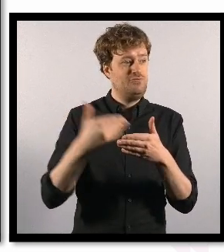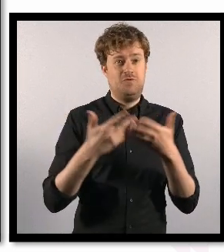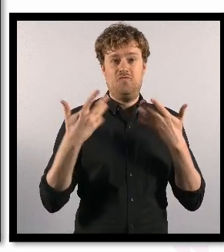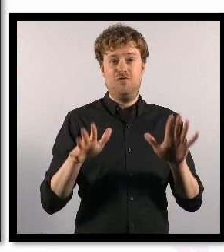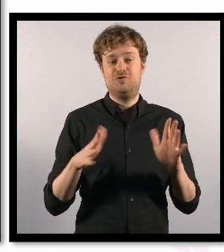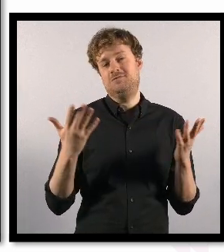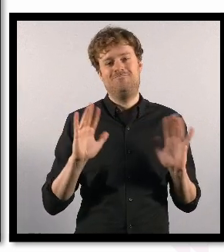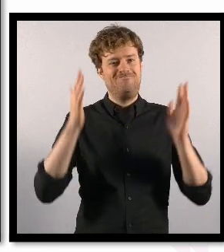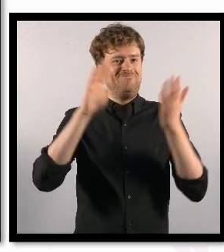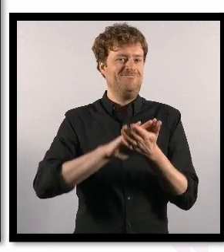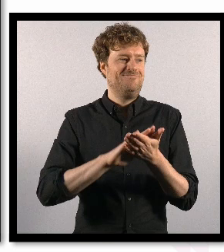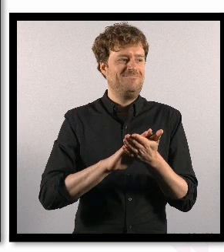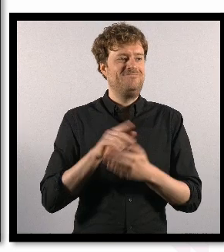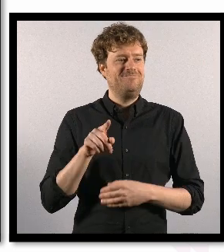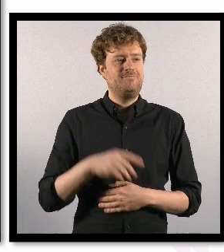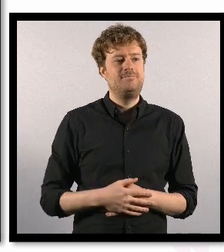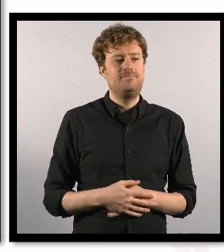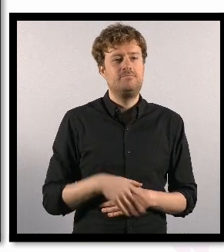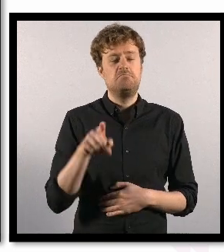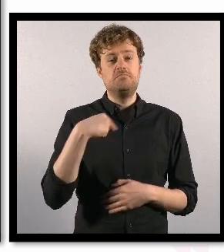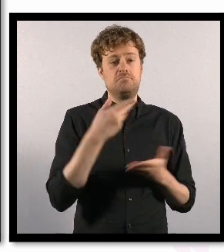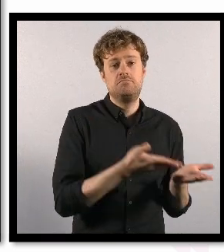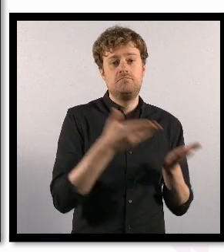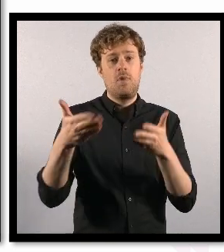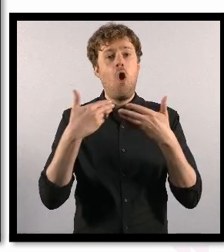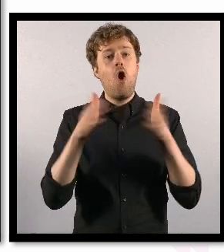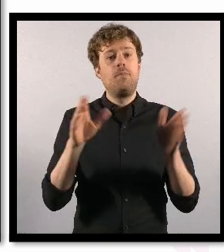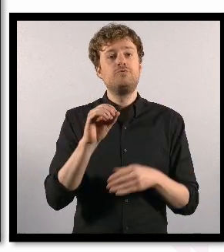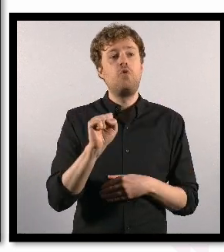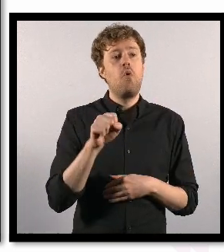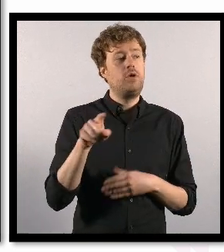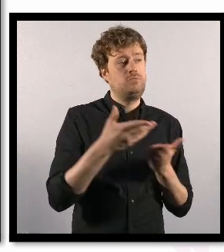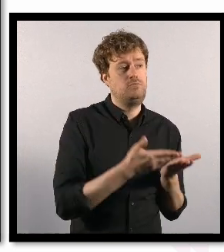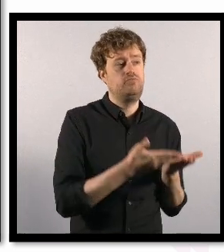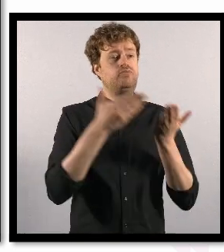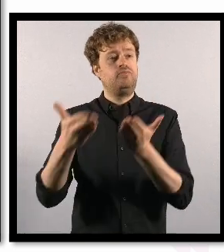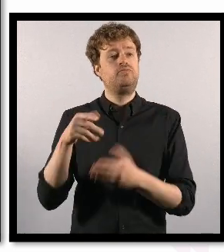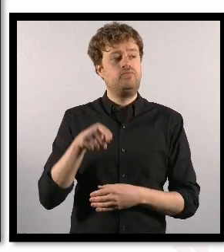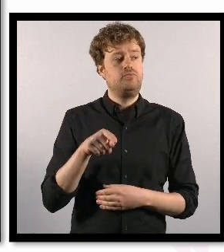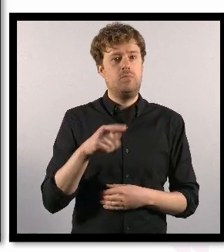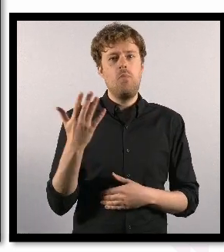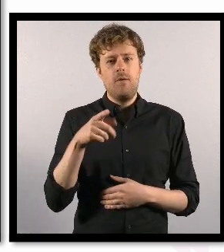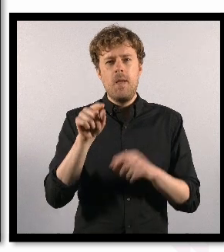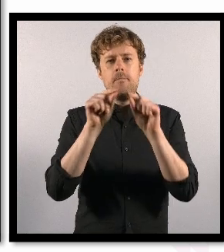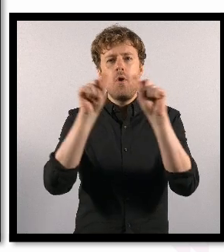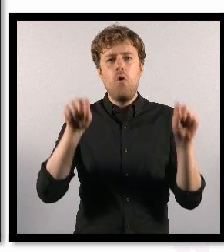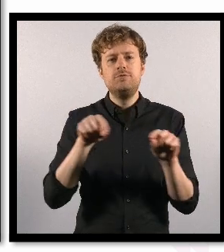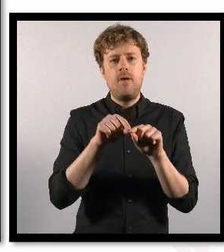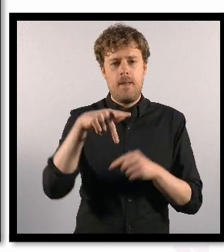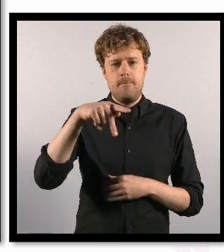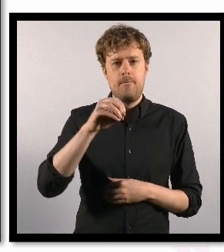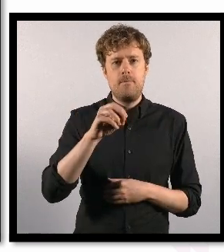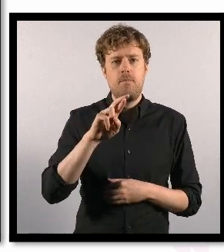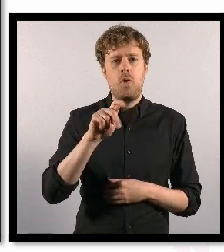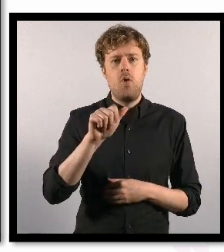off from day one, and it has accelerated from there. Over 3,000 companies have adopted Backstage to build